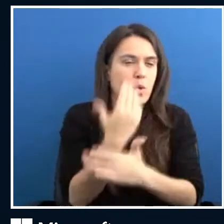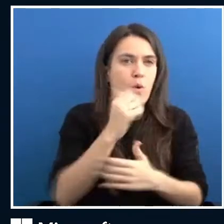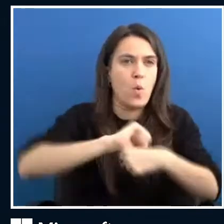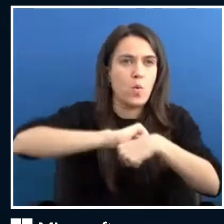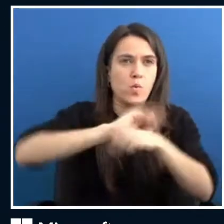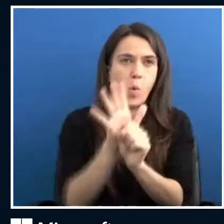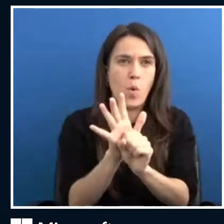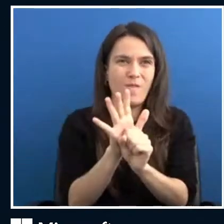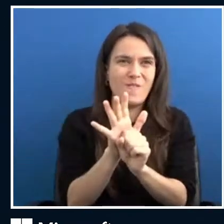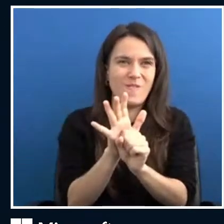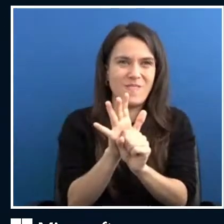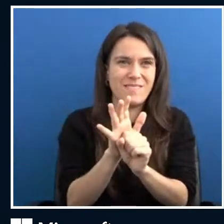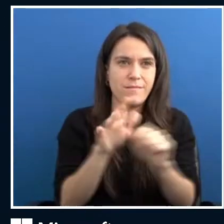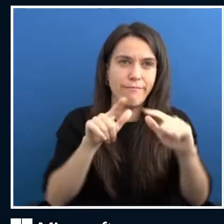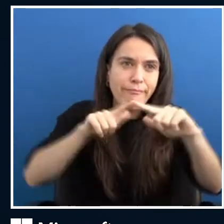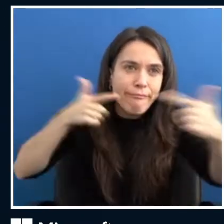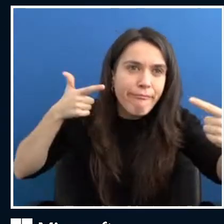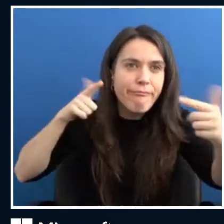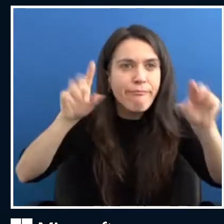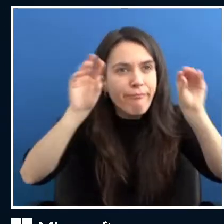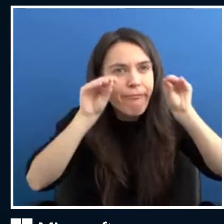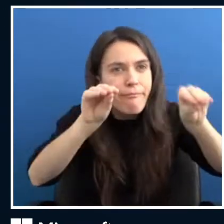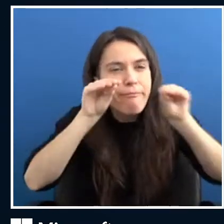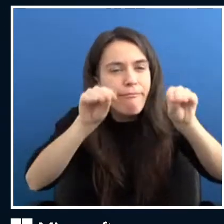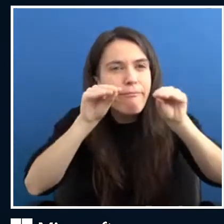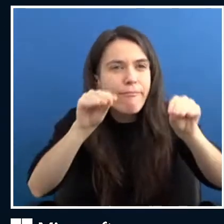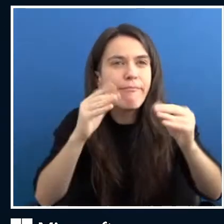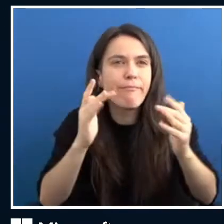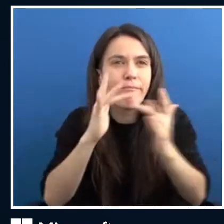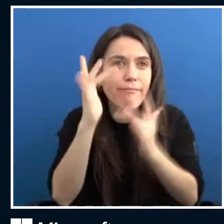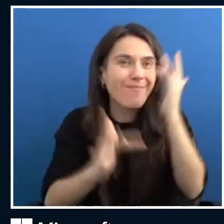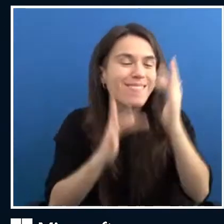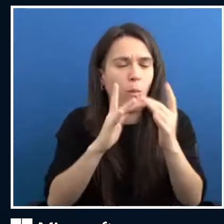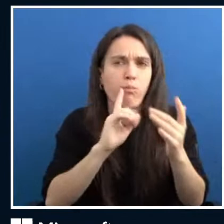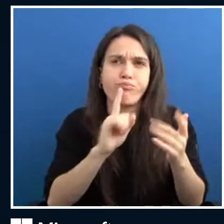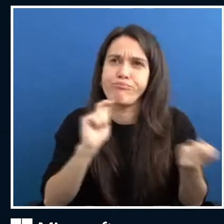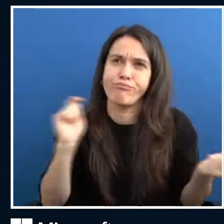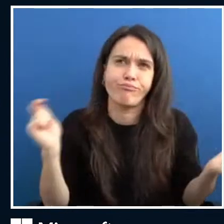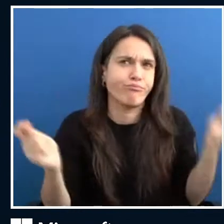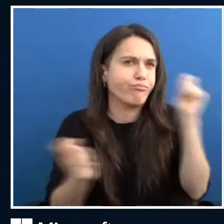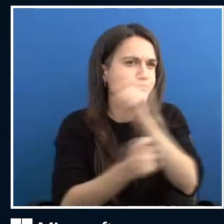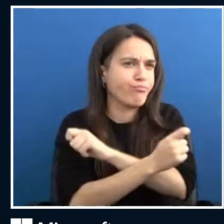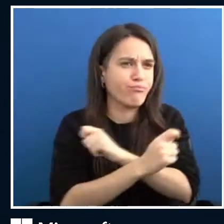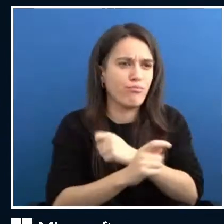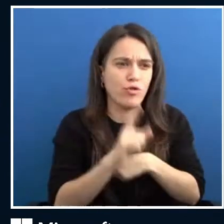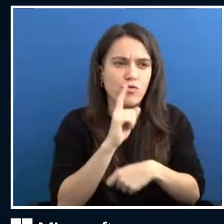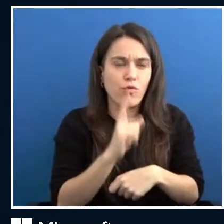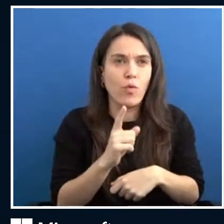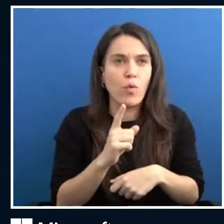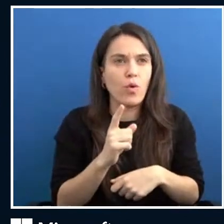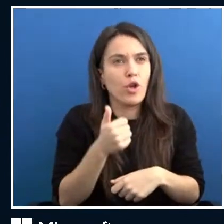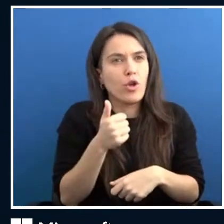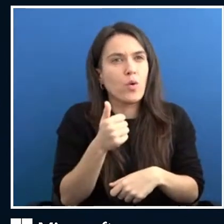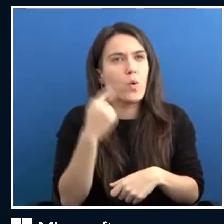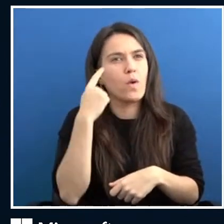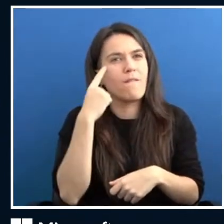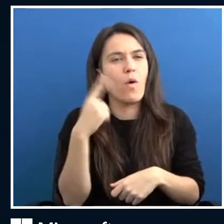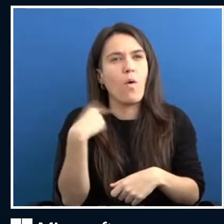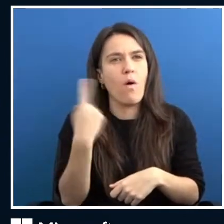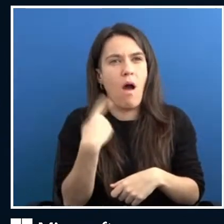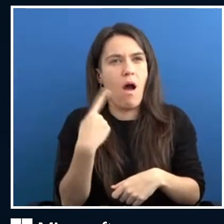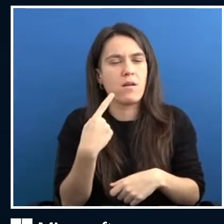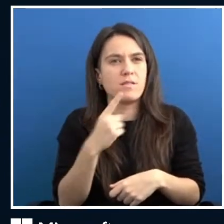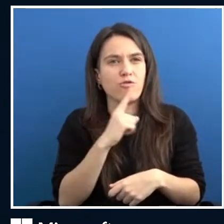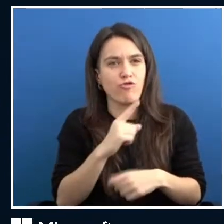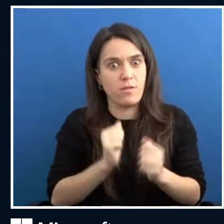large courses online, which is a dramatic shift. And in that sense, it's a great thing for us to sort of accelerate the learning in